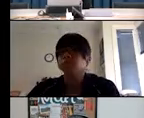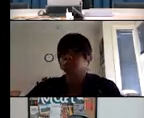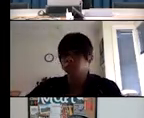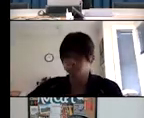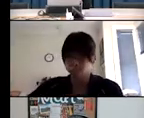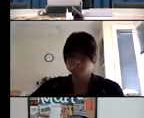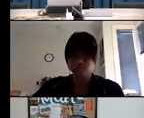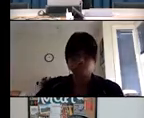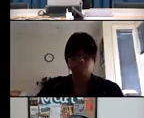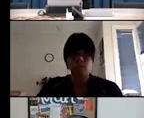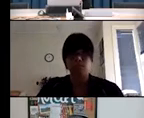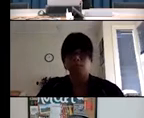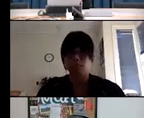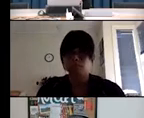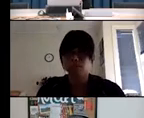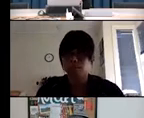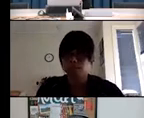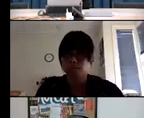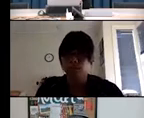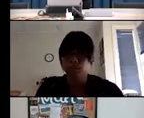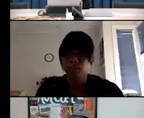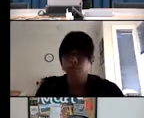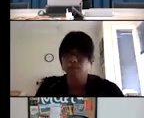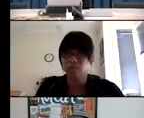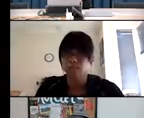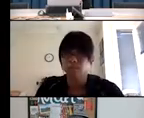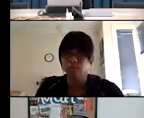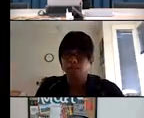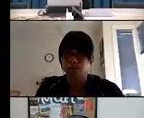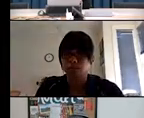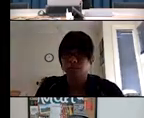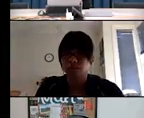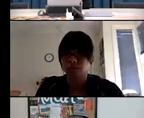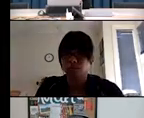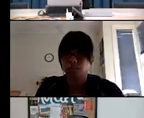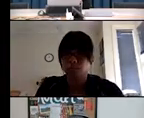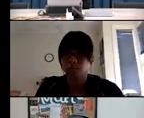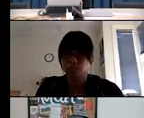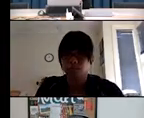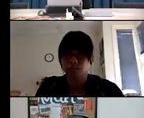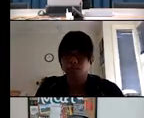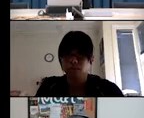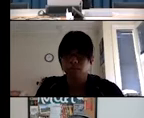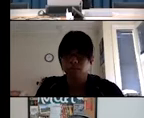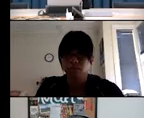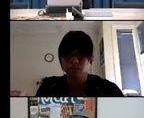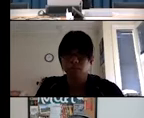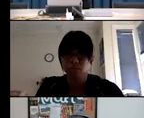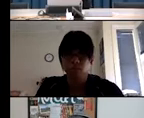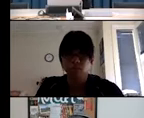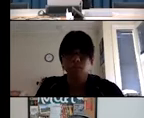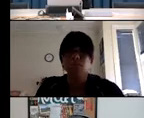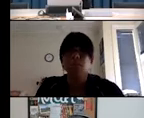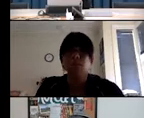more stories told from the perspective of refugees and former refugees, rather than from the perspective of governments,